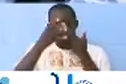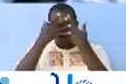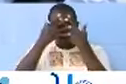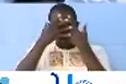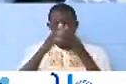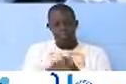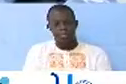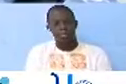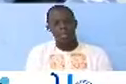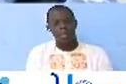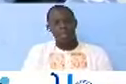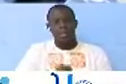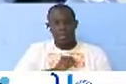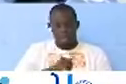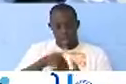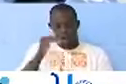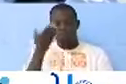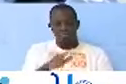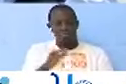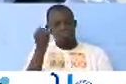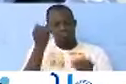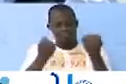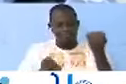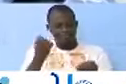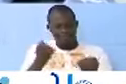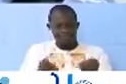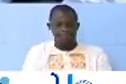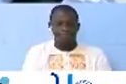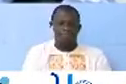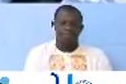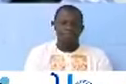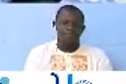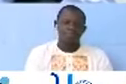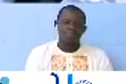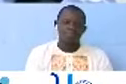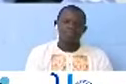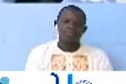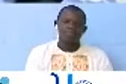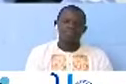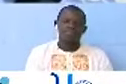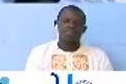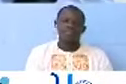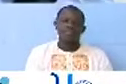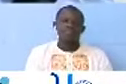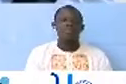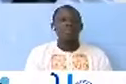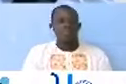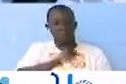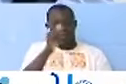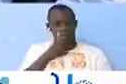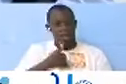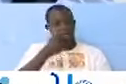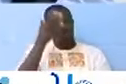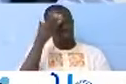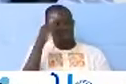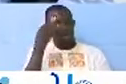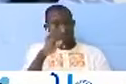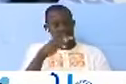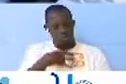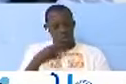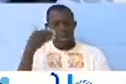mile 2. He alighted from the vehicle. And I know that whenever he's